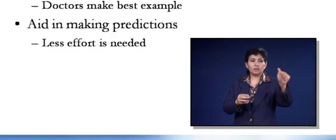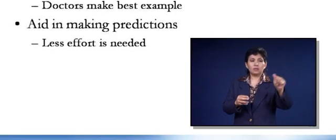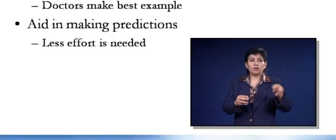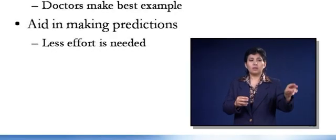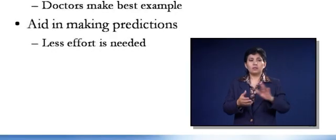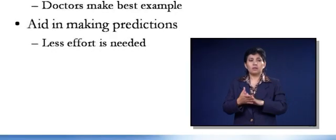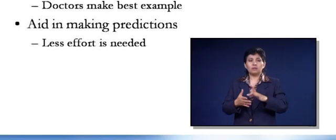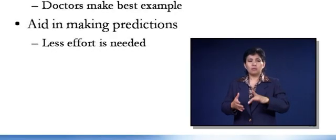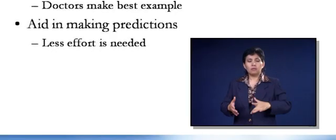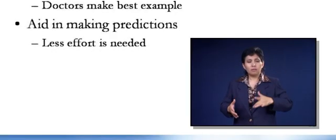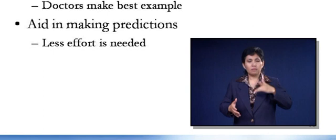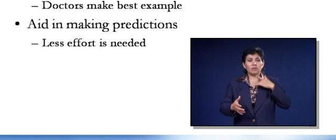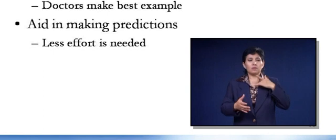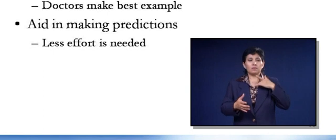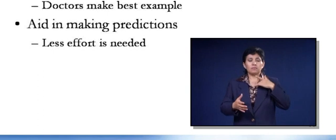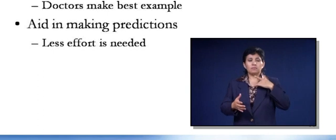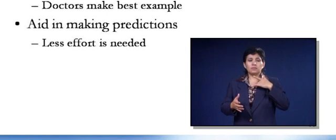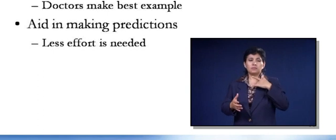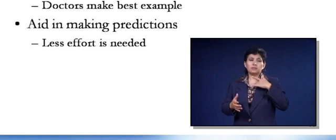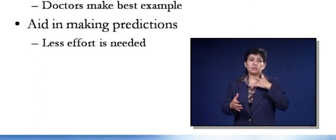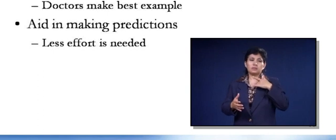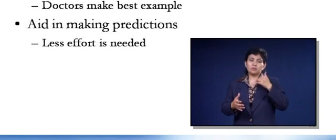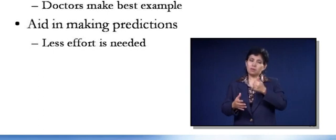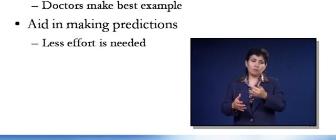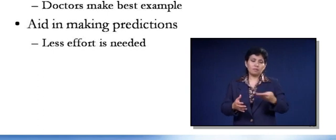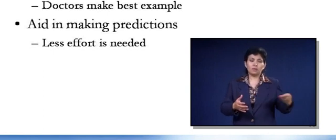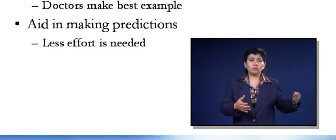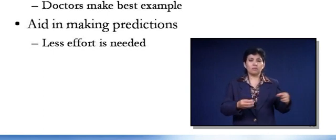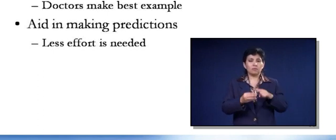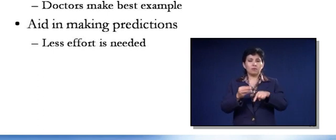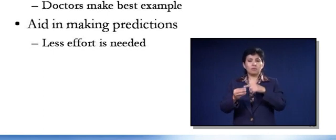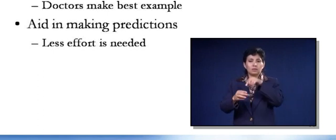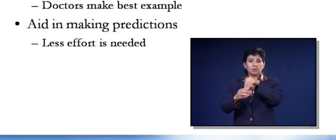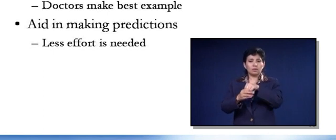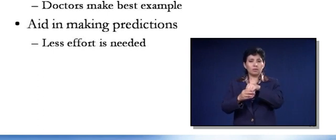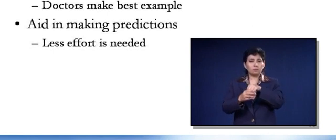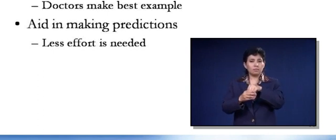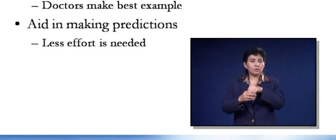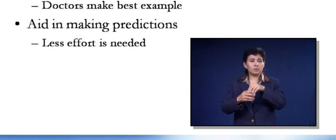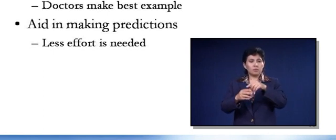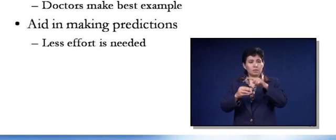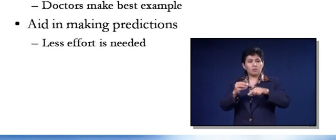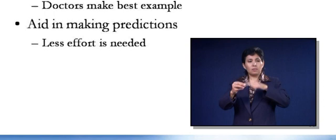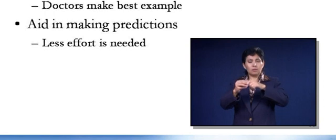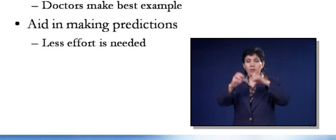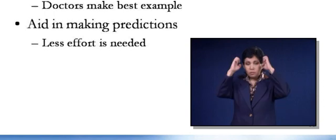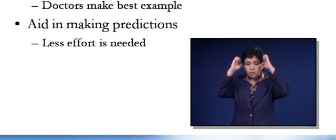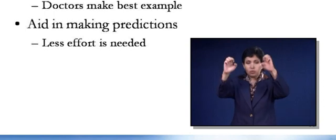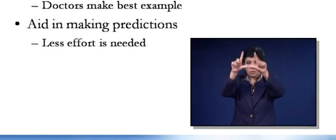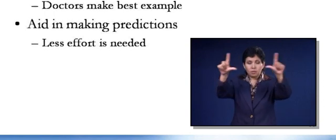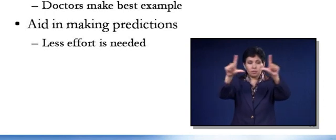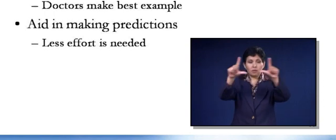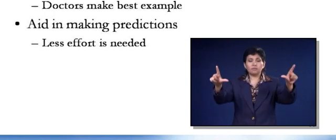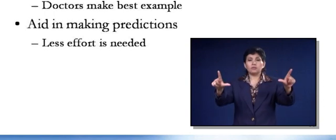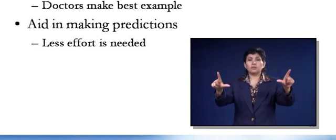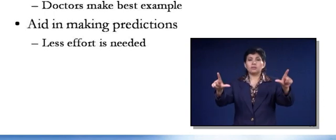Now also to fill in missing information. Everything on that person, but you're not sure of educational level, so you try to fill